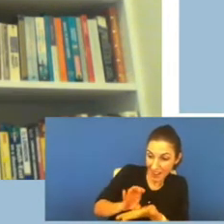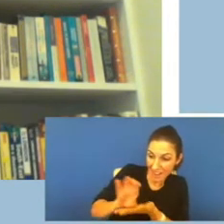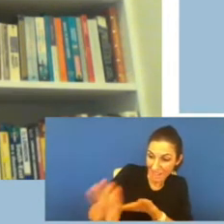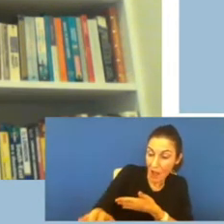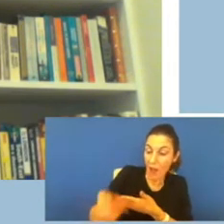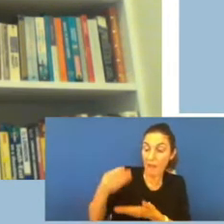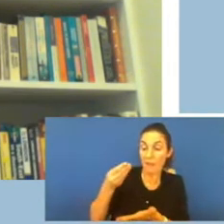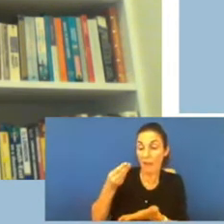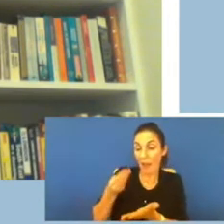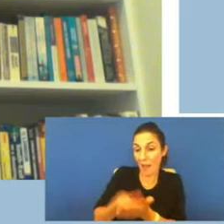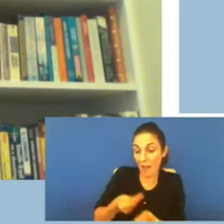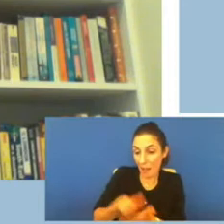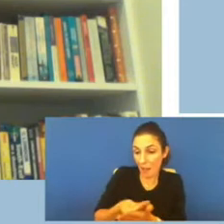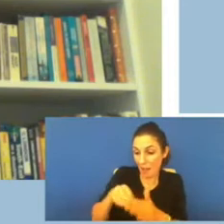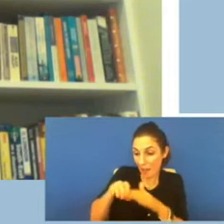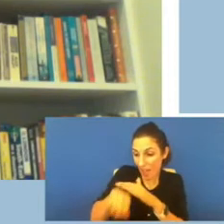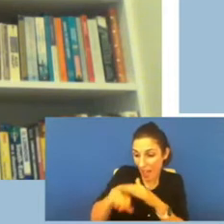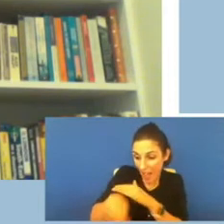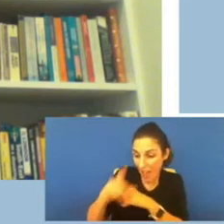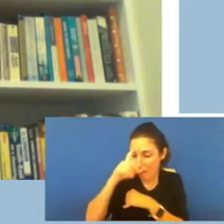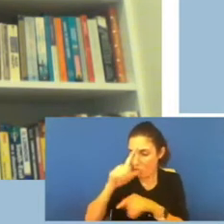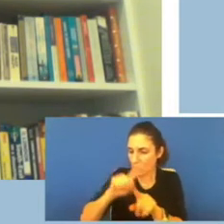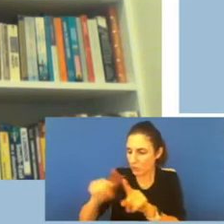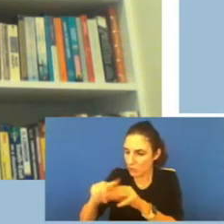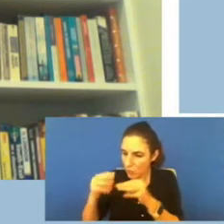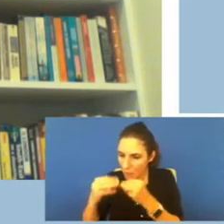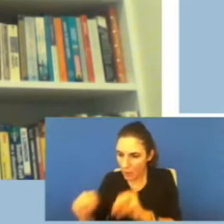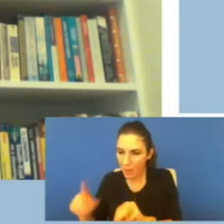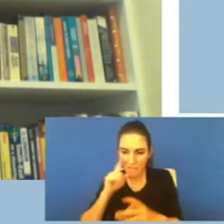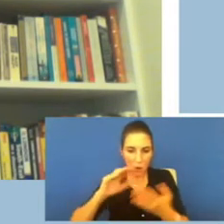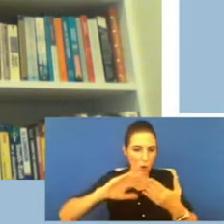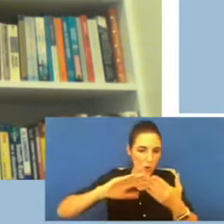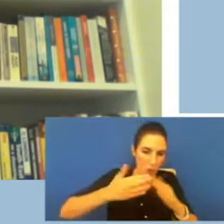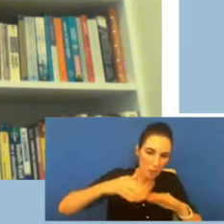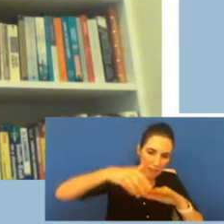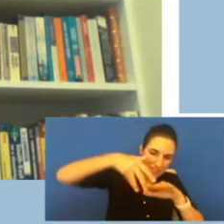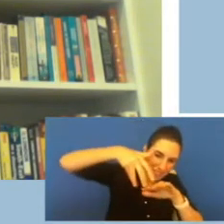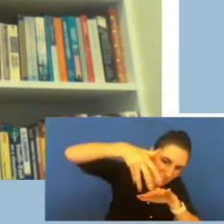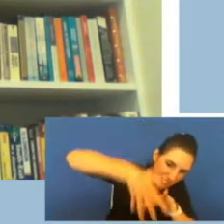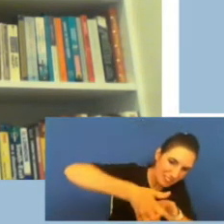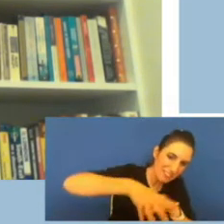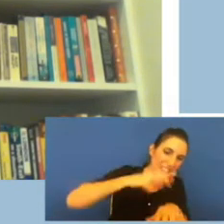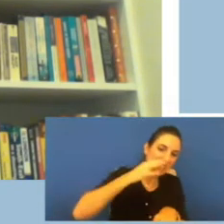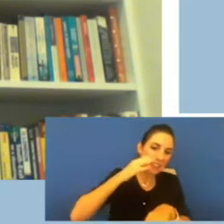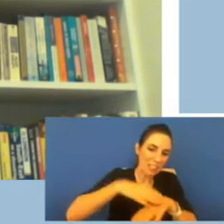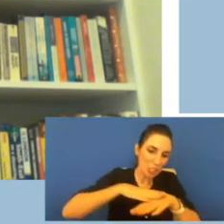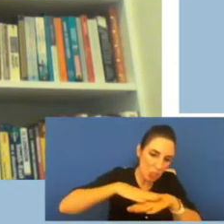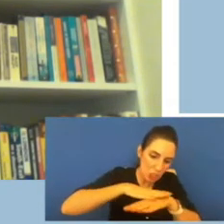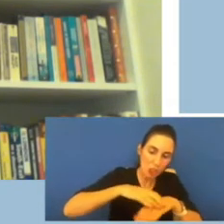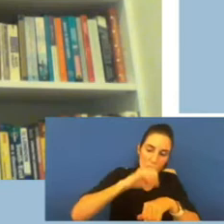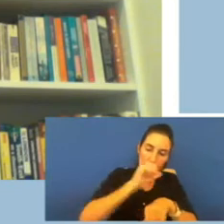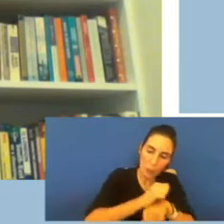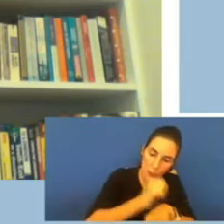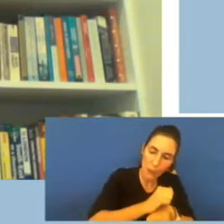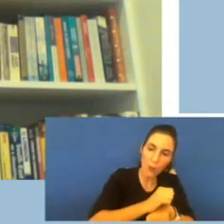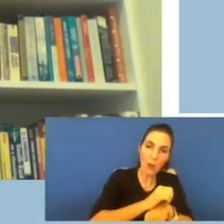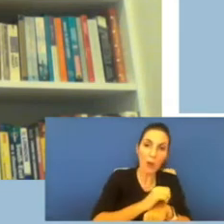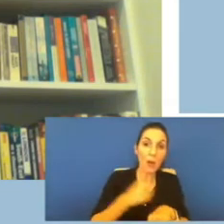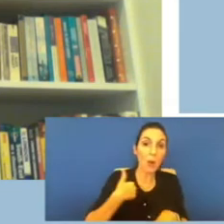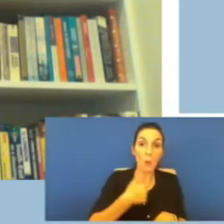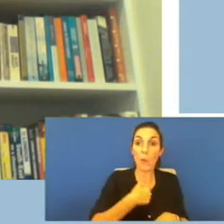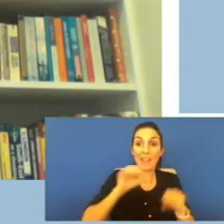and for community-rooted work, Indigenous work, Black-led work, to have the means to produce